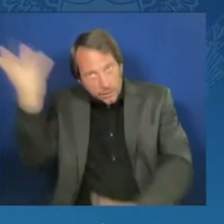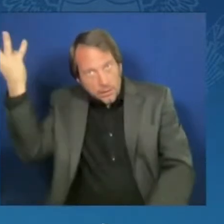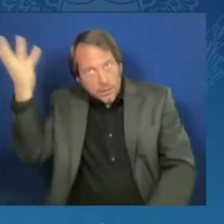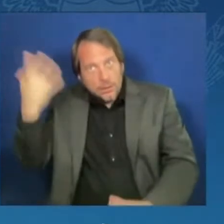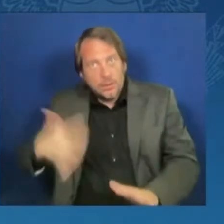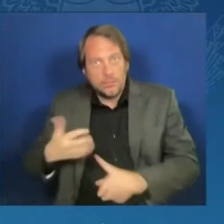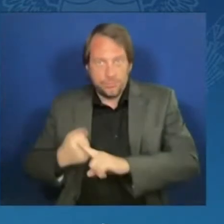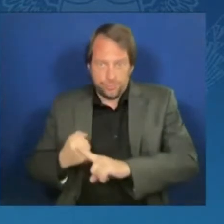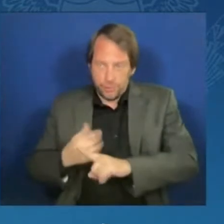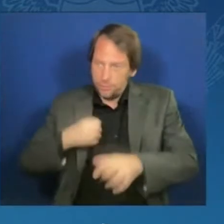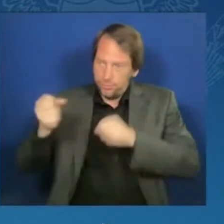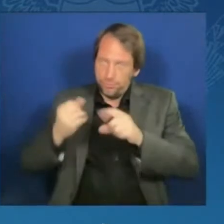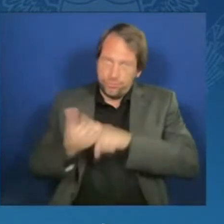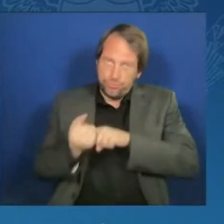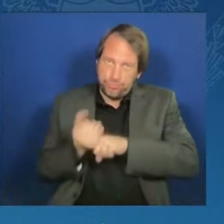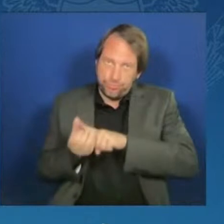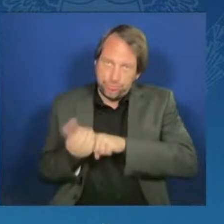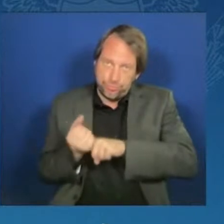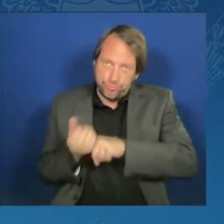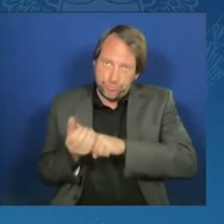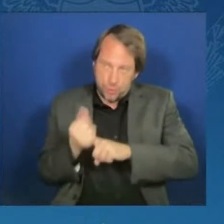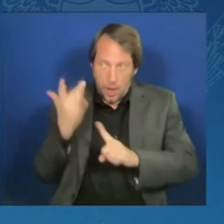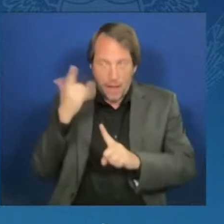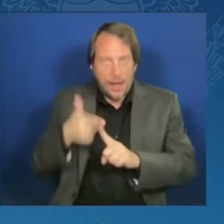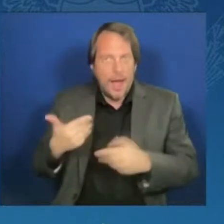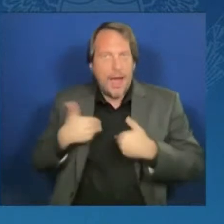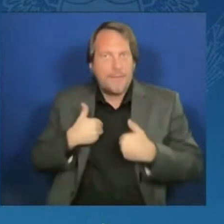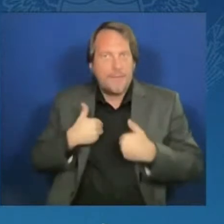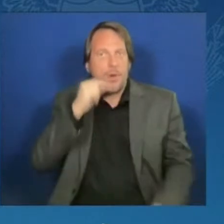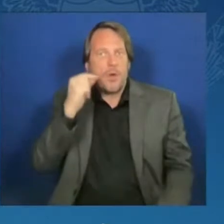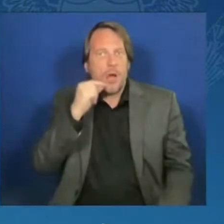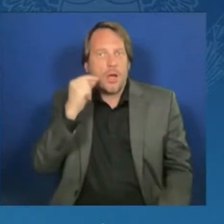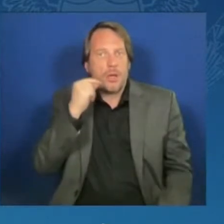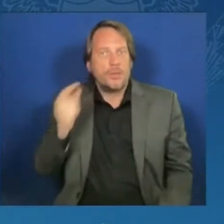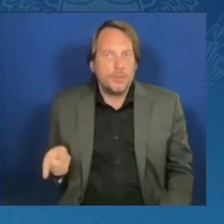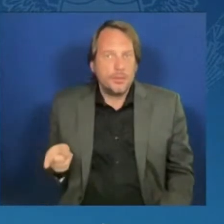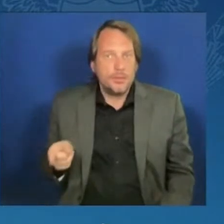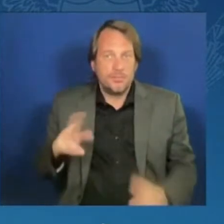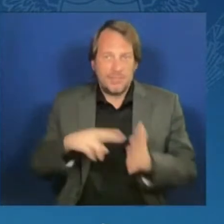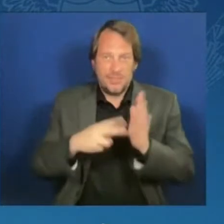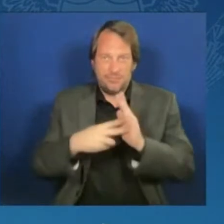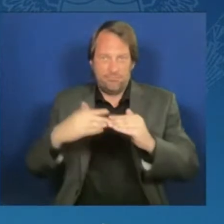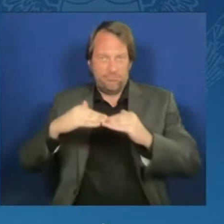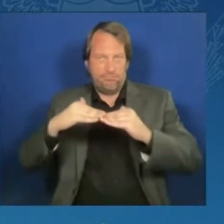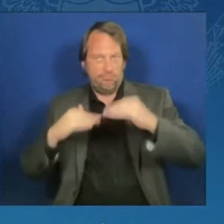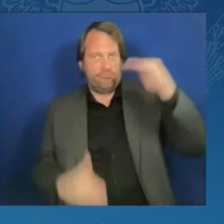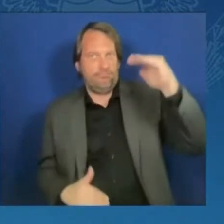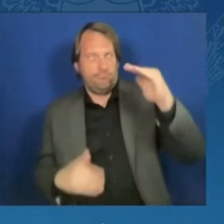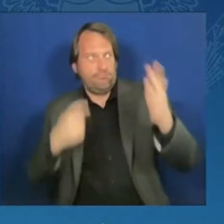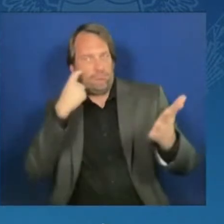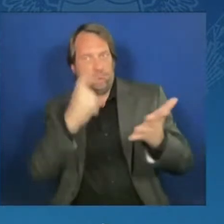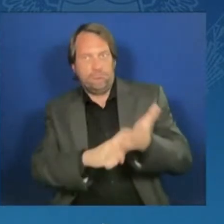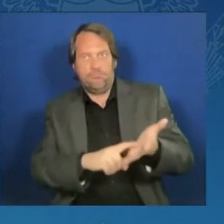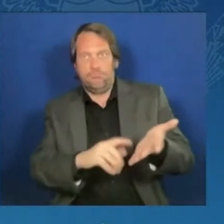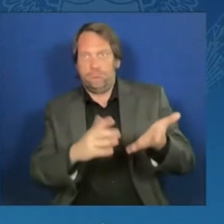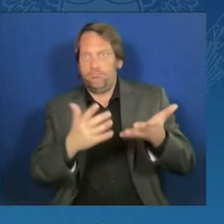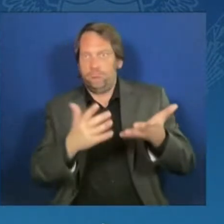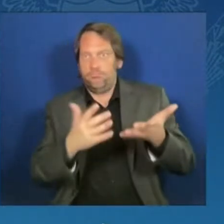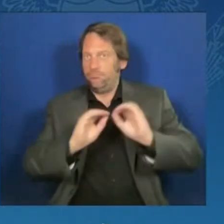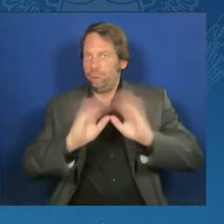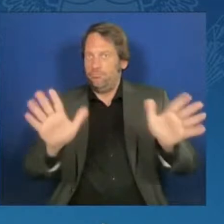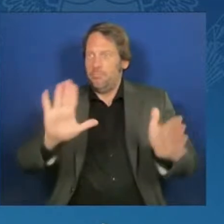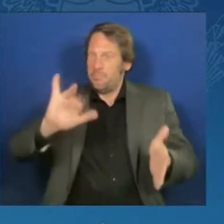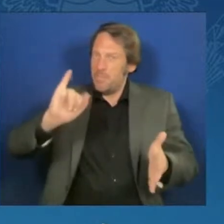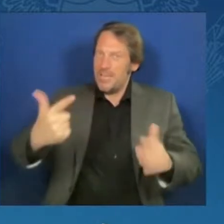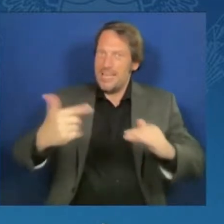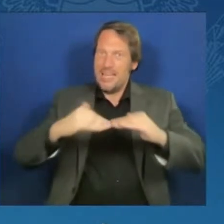larger when you talk about the subset of Black men and Latino men. So this is an issue that must be addressed. It is